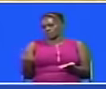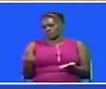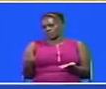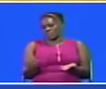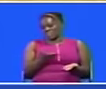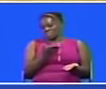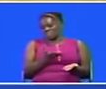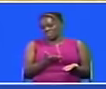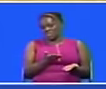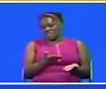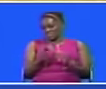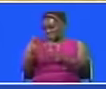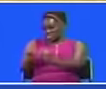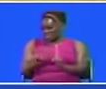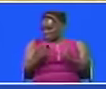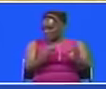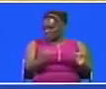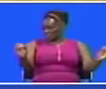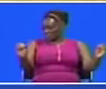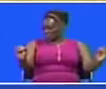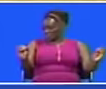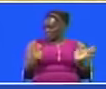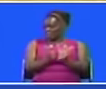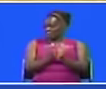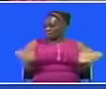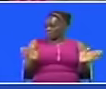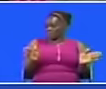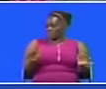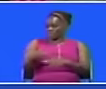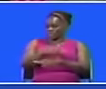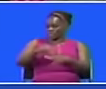not belonging to individual. They belong to the whole nation.